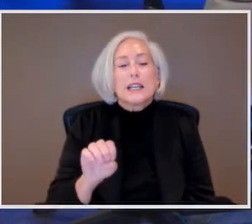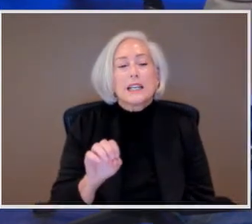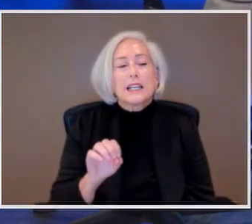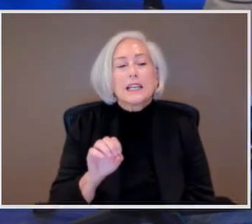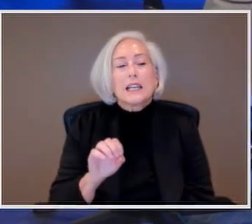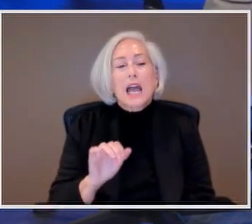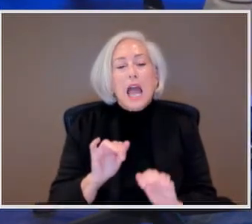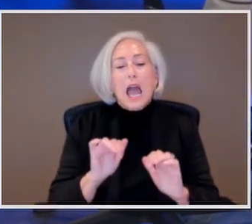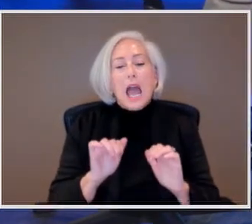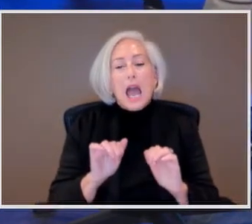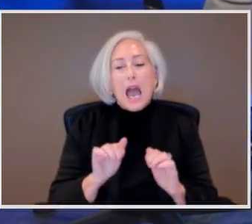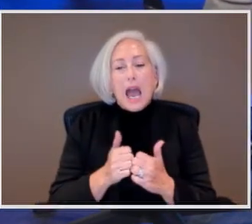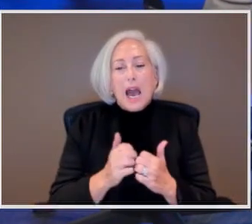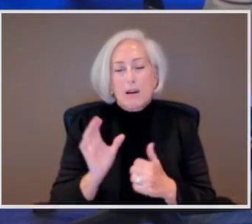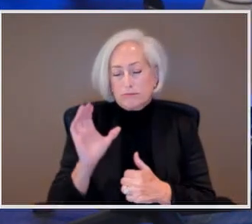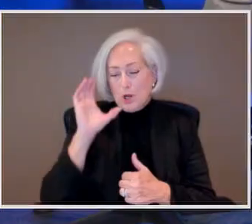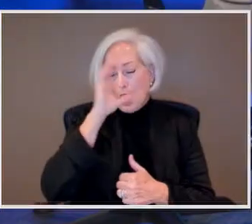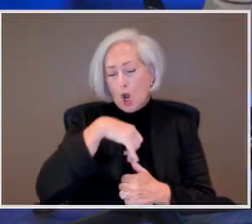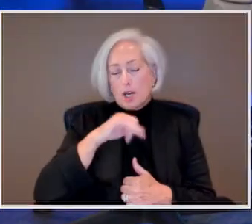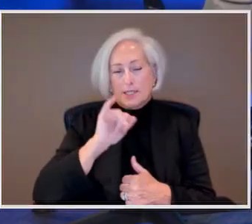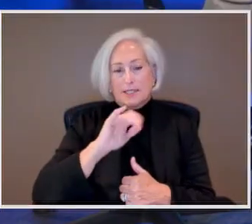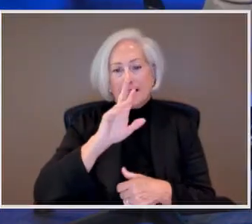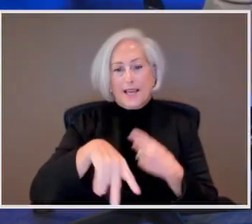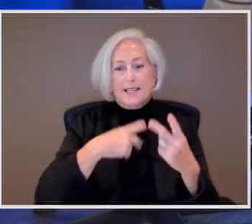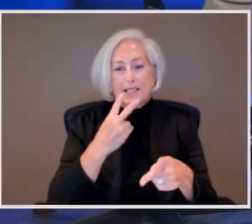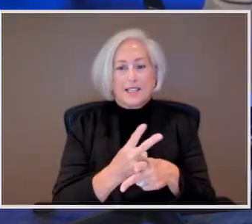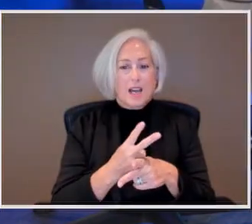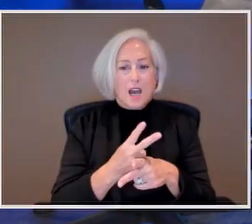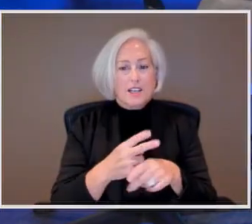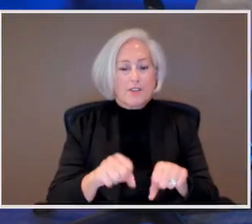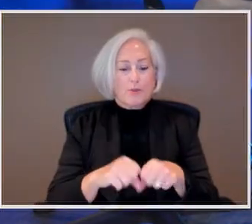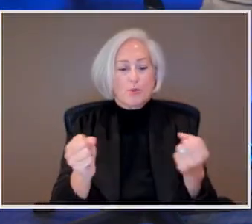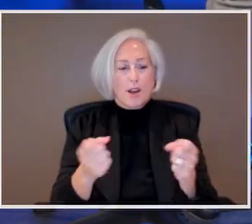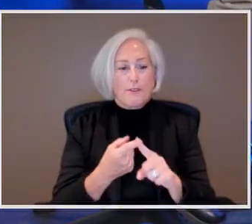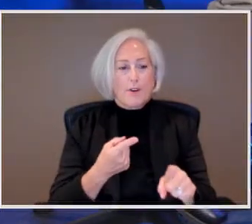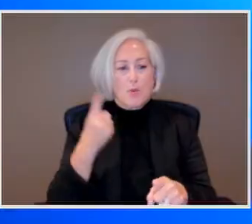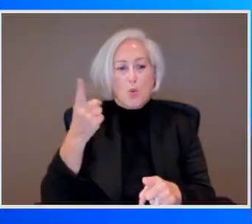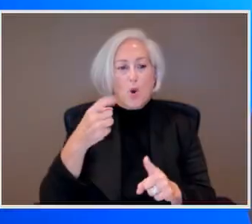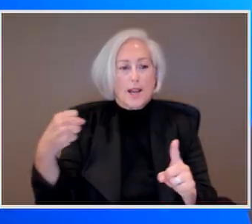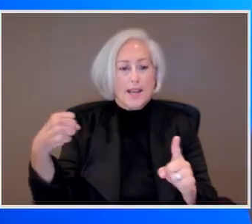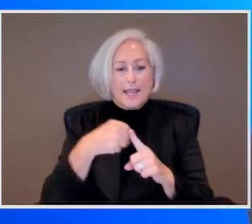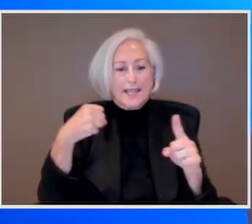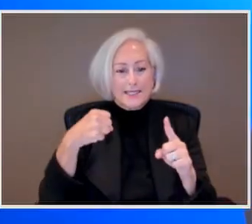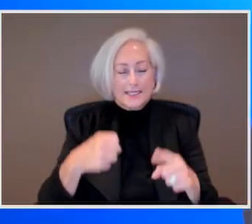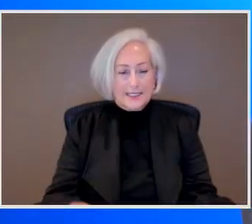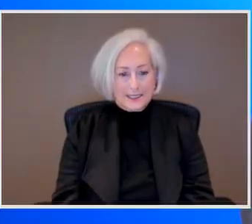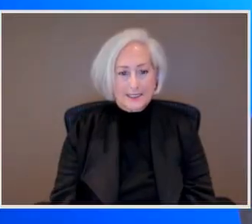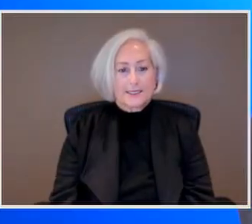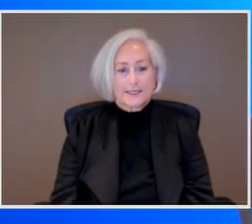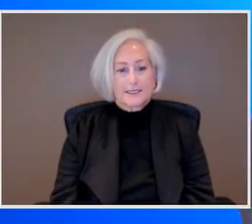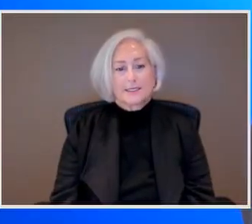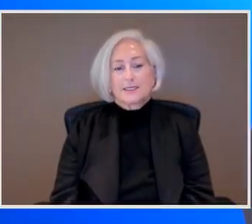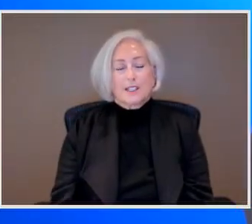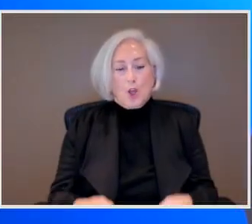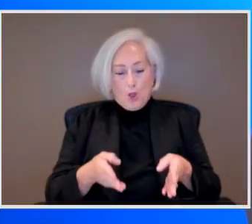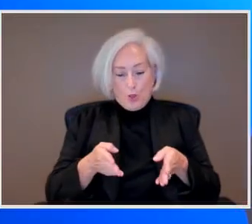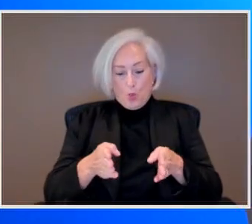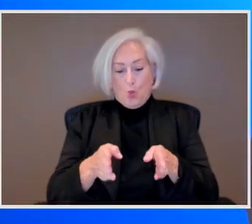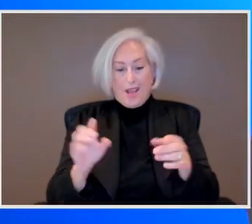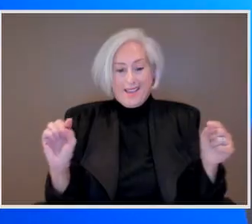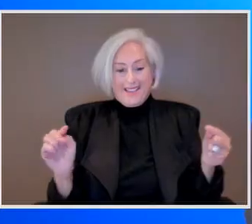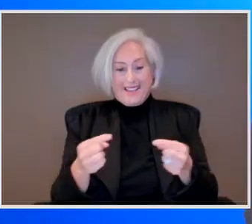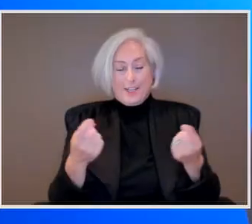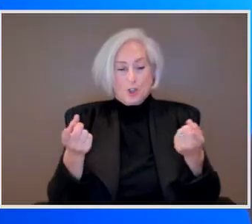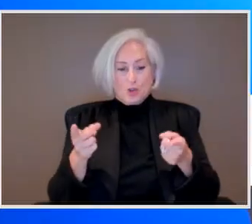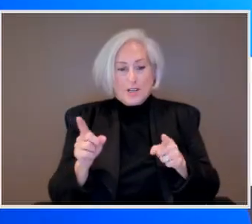is such a difficult break from one hit? What we call the mechanism of injury, I mean, that was just